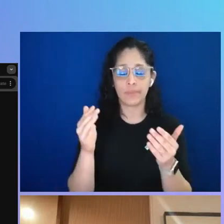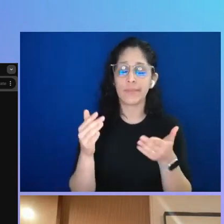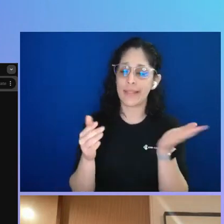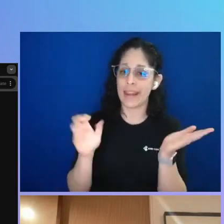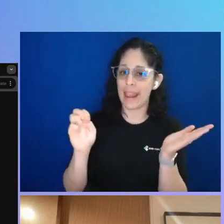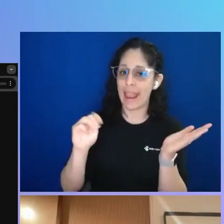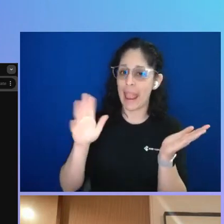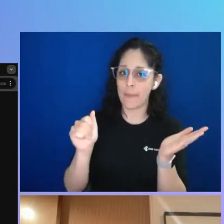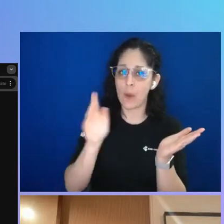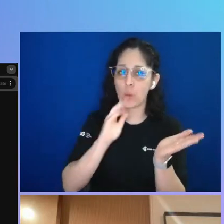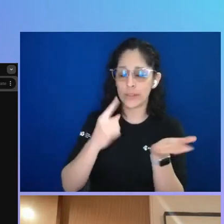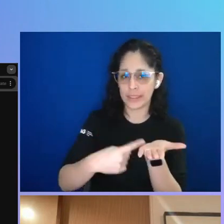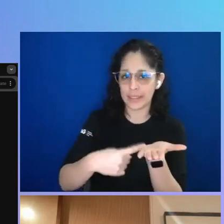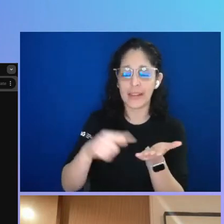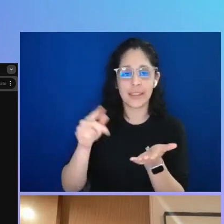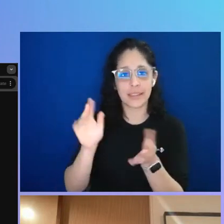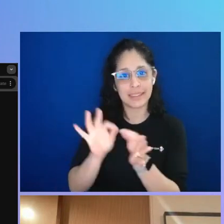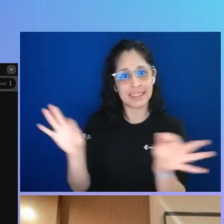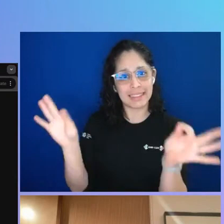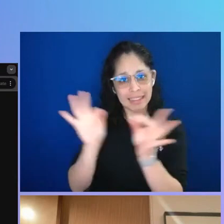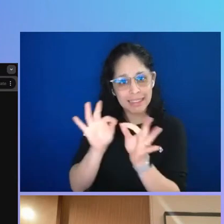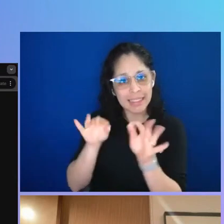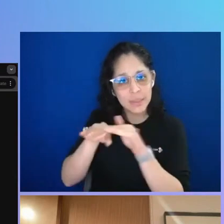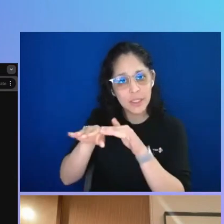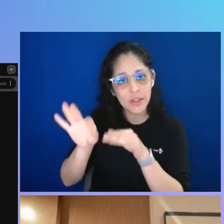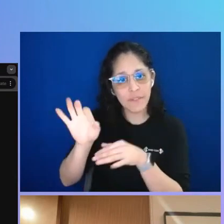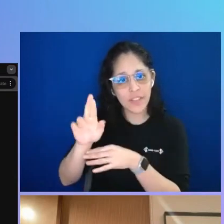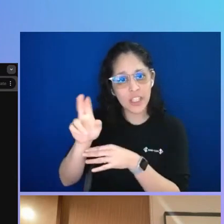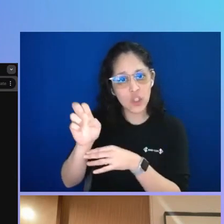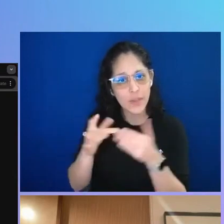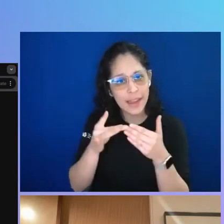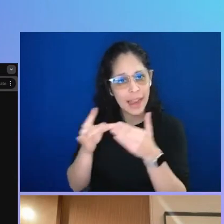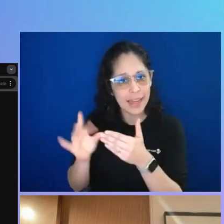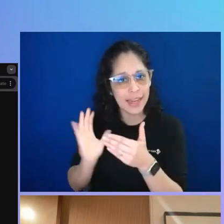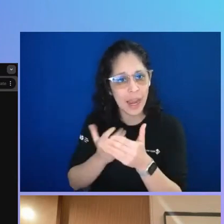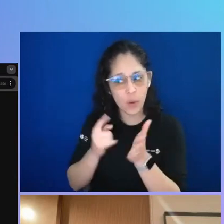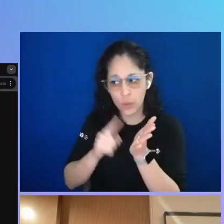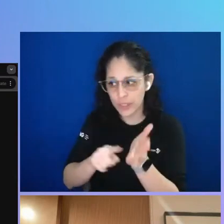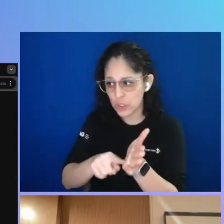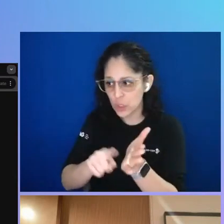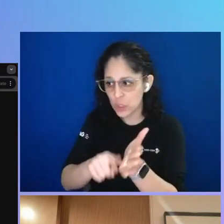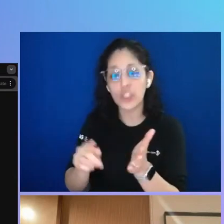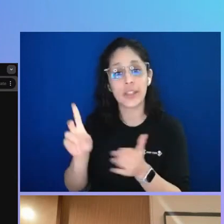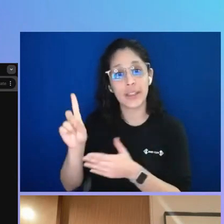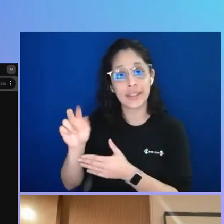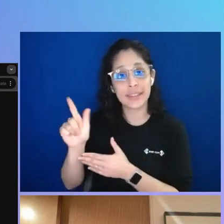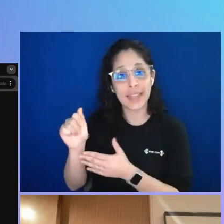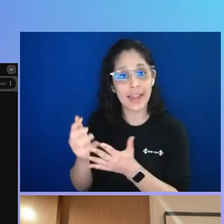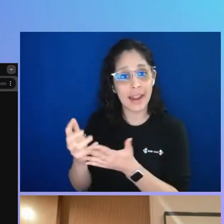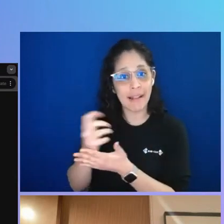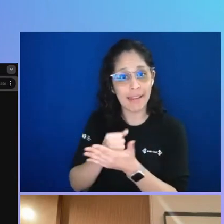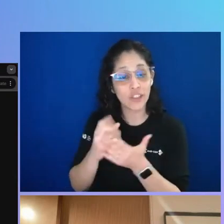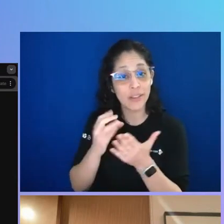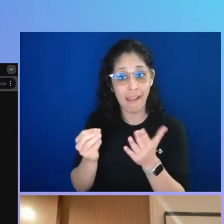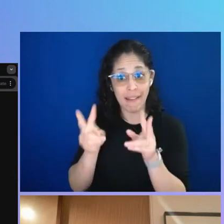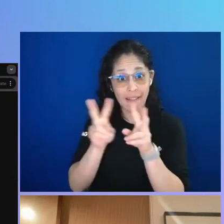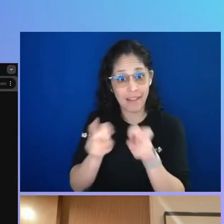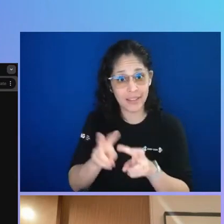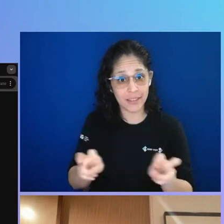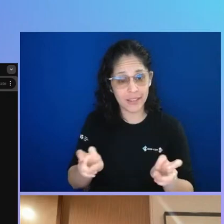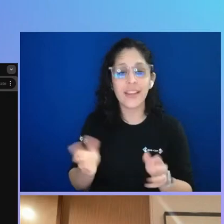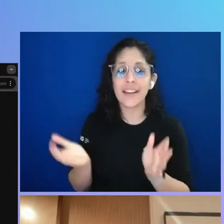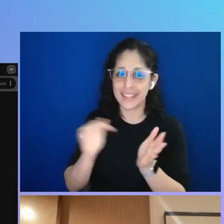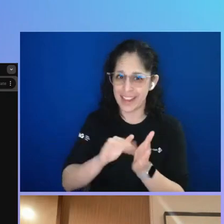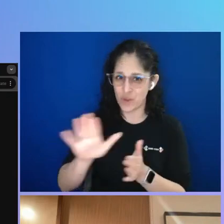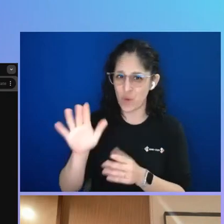that guided our research, creation, data collection, and analysis. Then we kindly request that you hold your questions until the